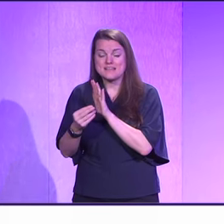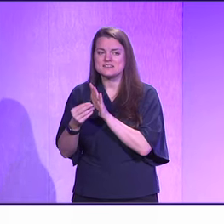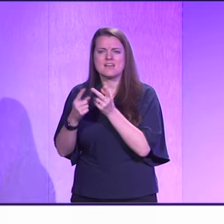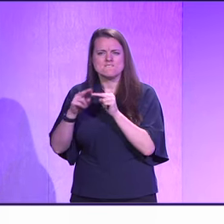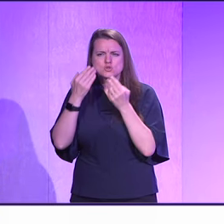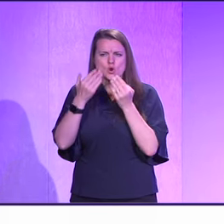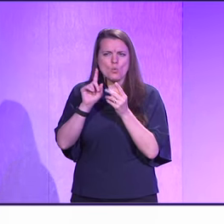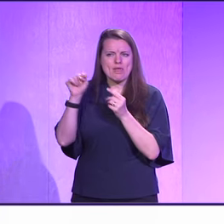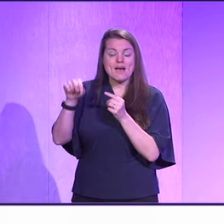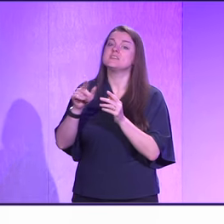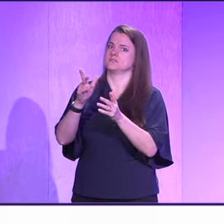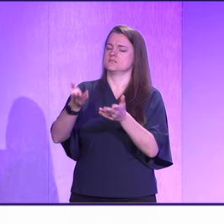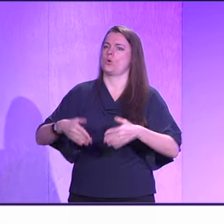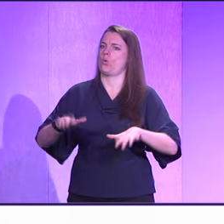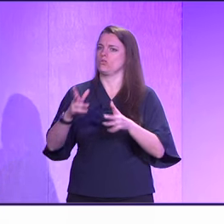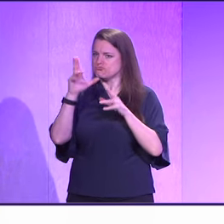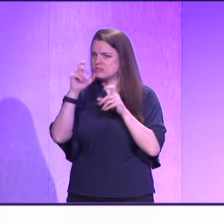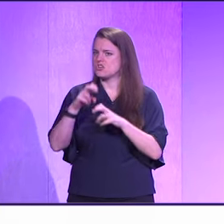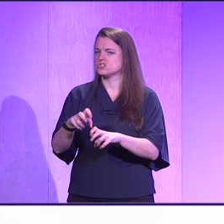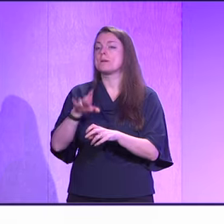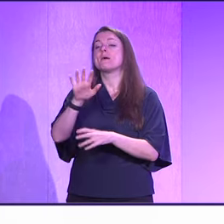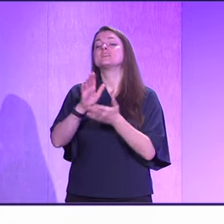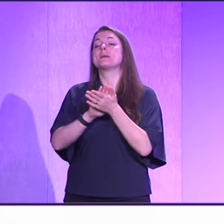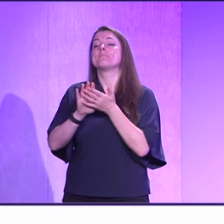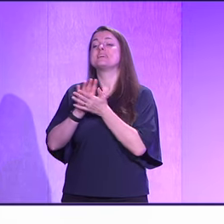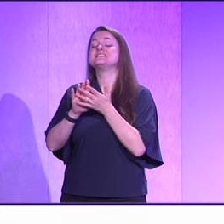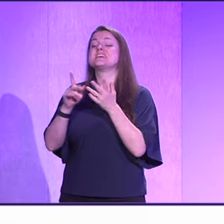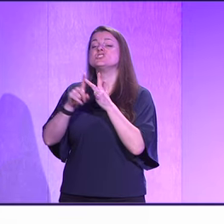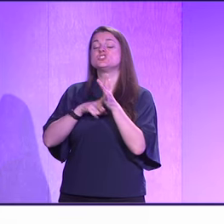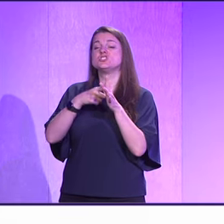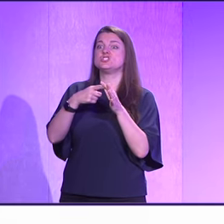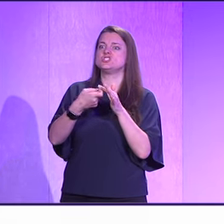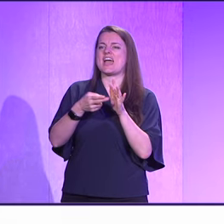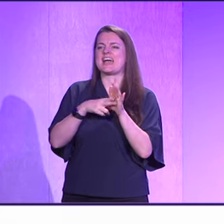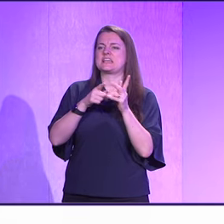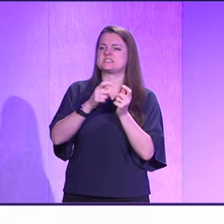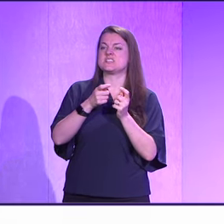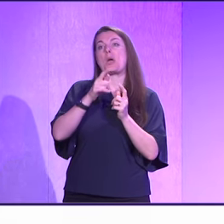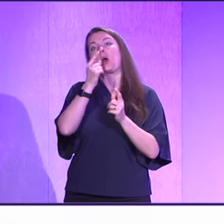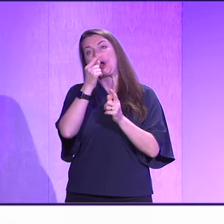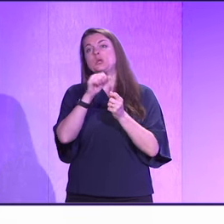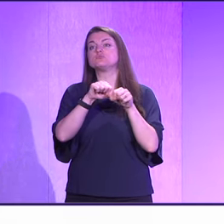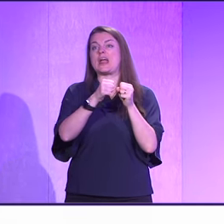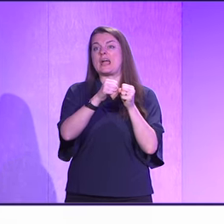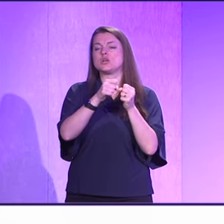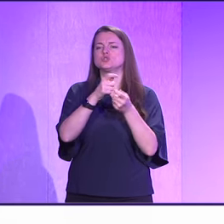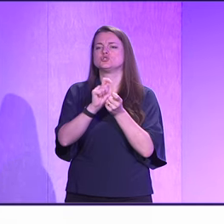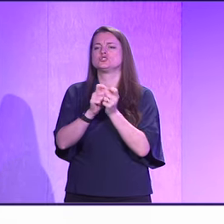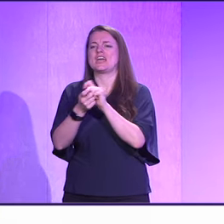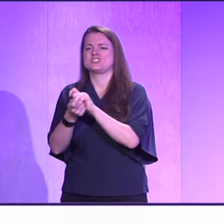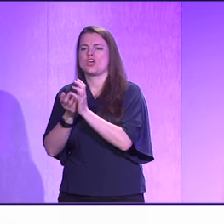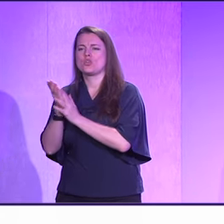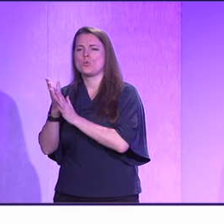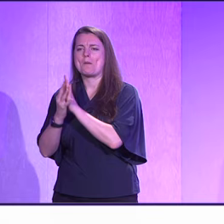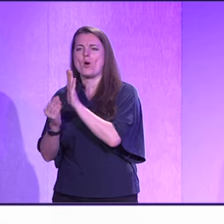your Jenkins from something which, well, might break to something which just works. And through that